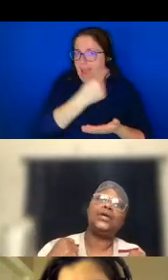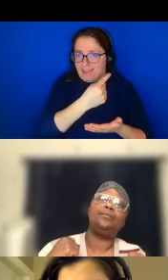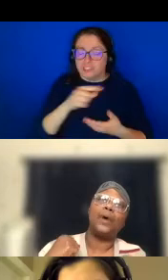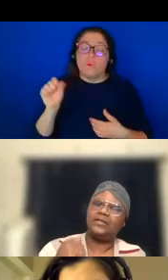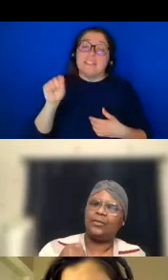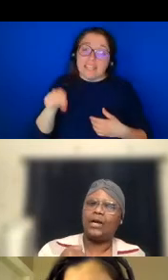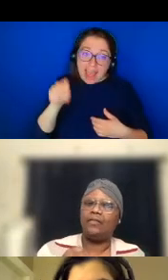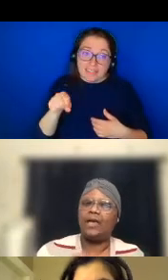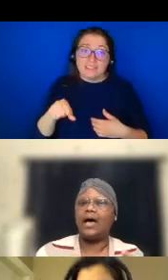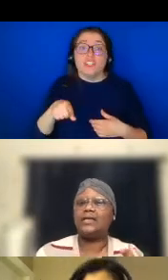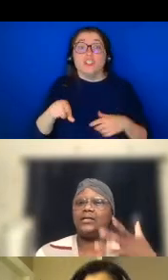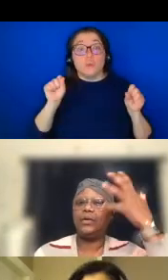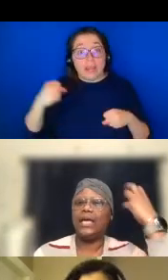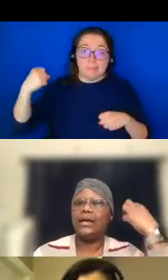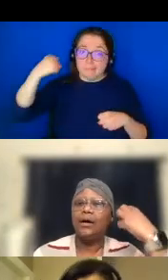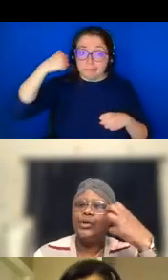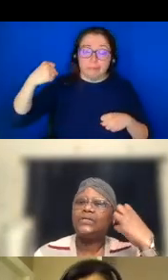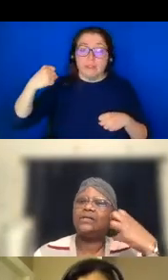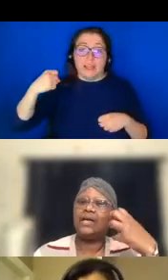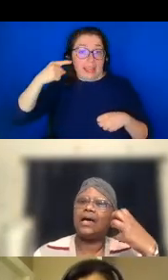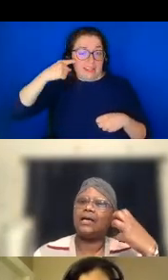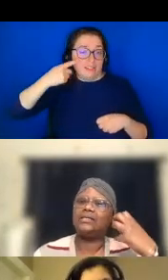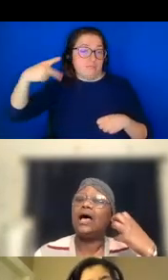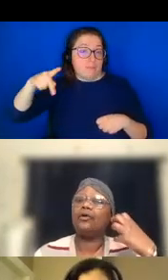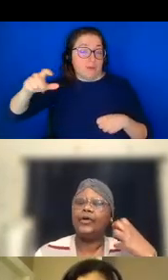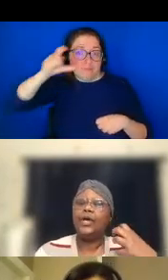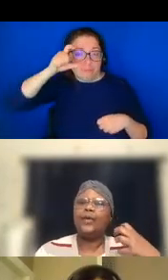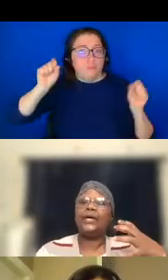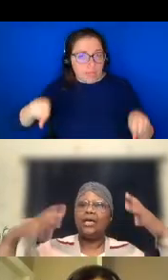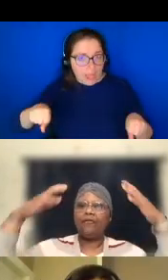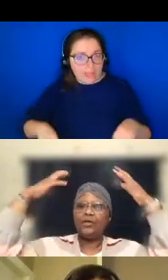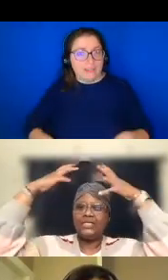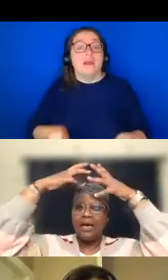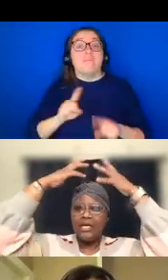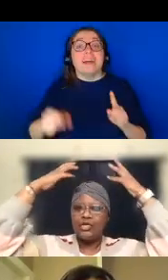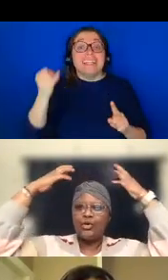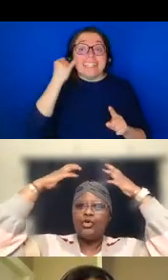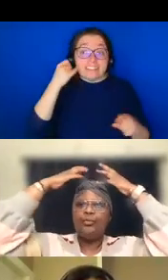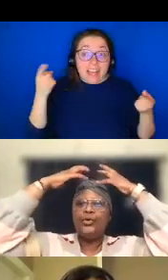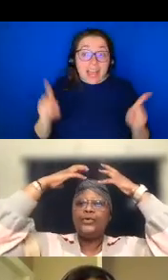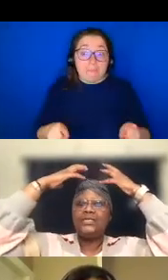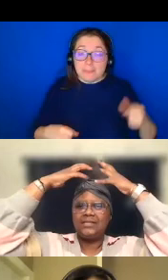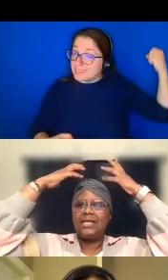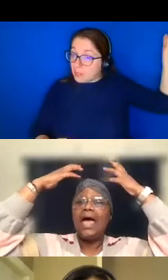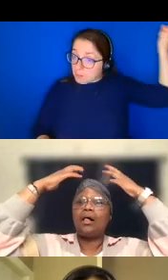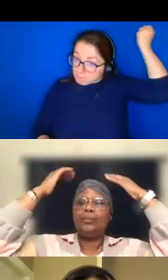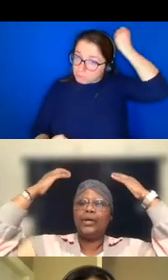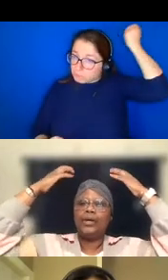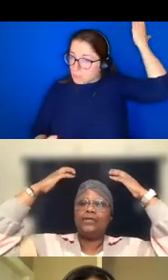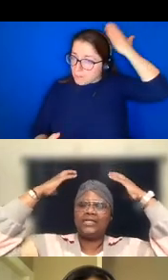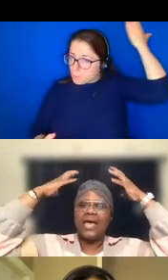you can punch someone in the eyes and you can get a bruise to the eye itself. But if you damage or you bruise the